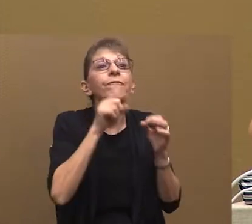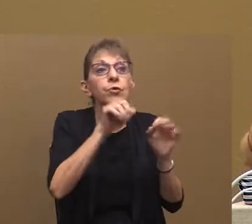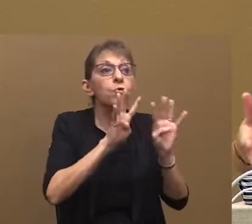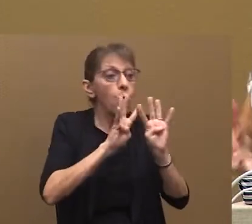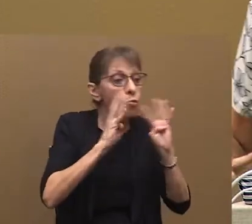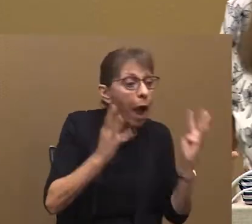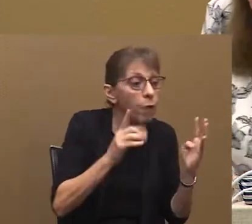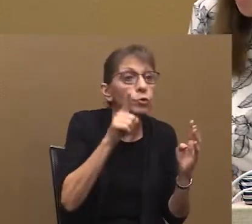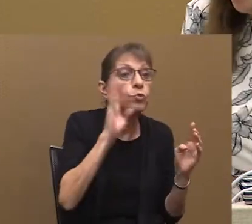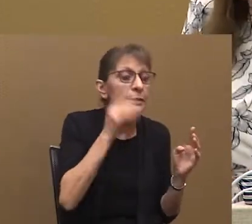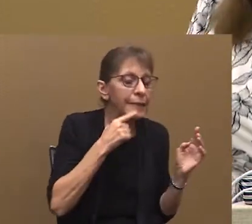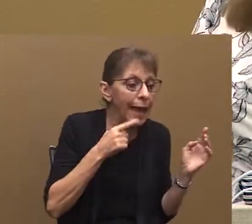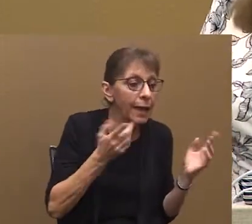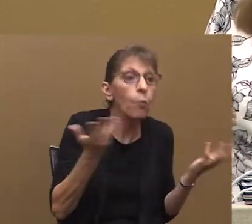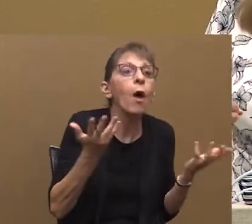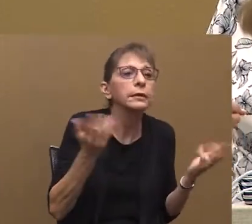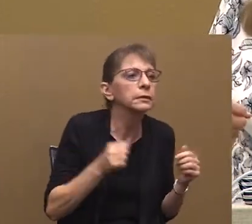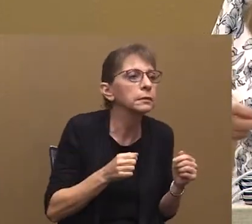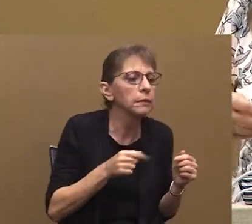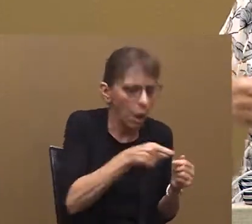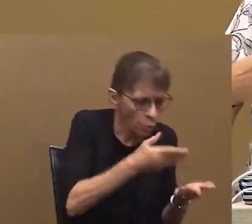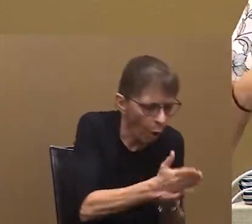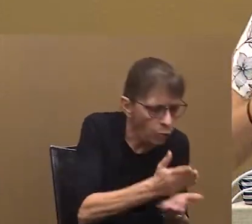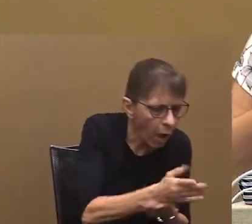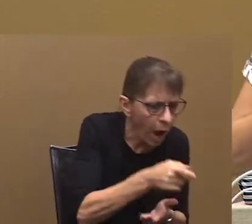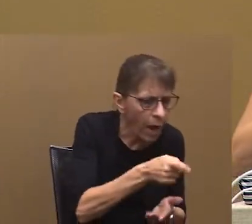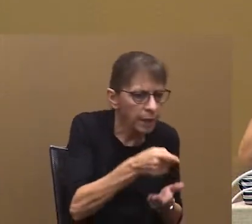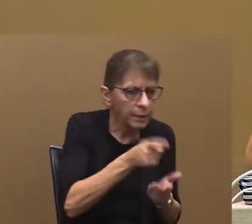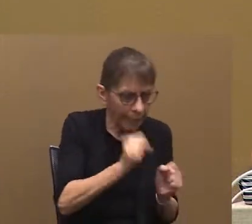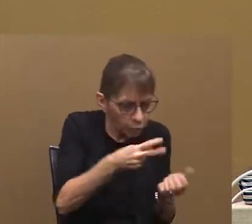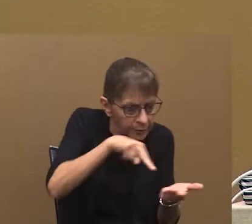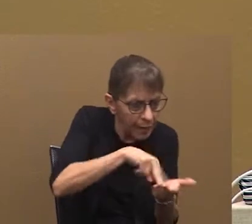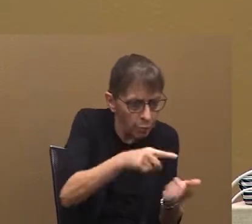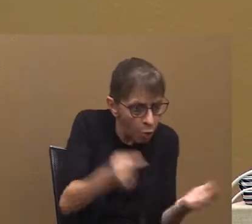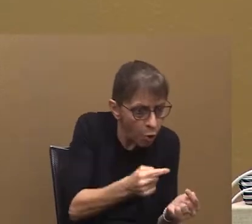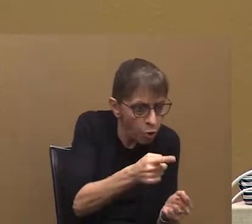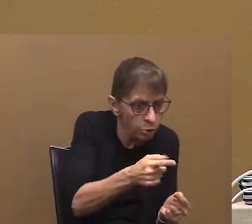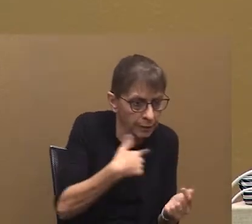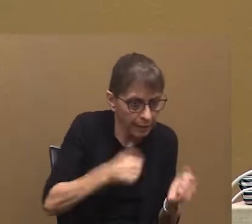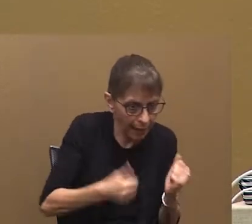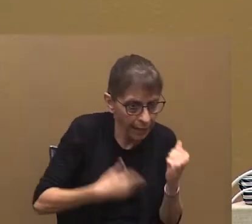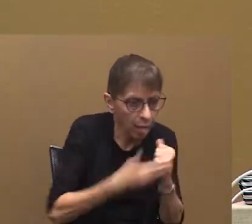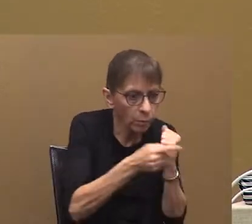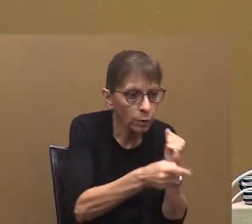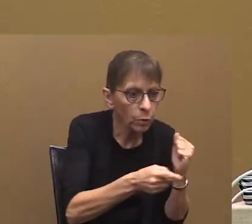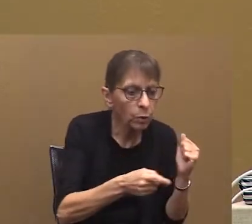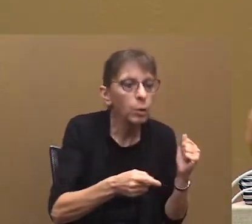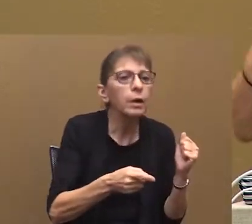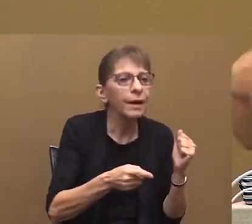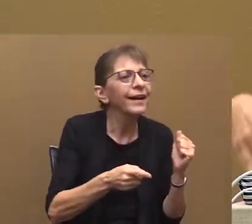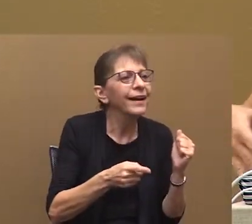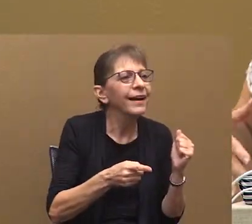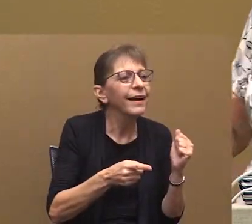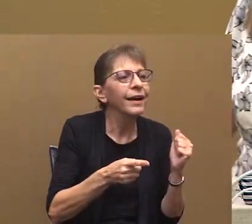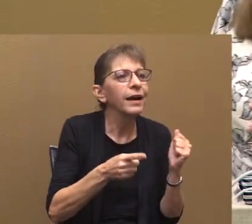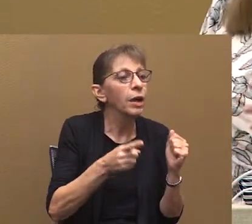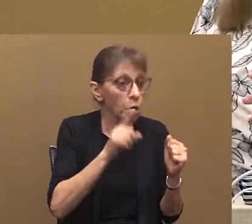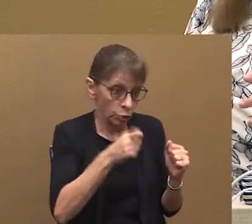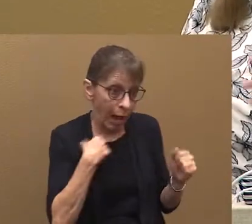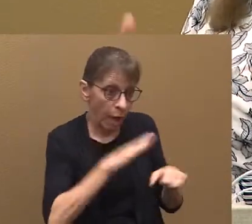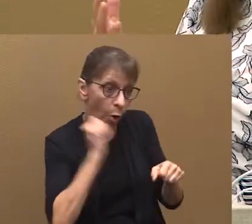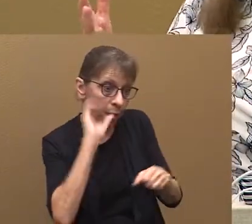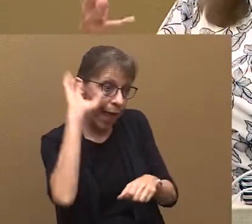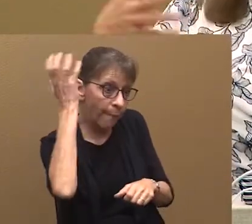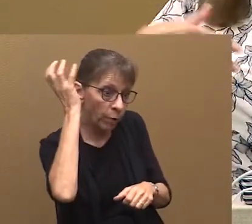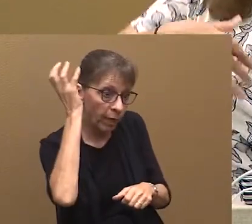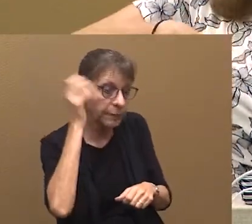Are you okay? Are you hurt? Can you stand up? Do you want me to help you? Should we call an